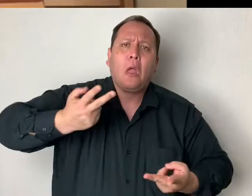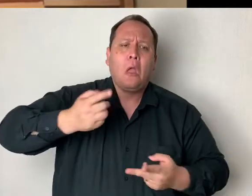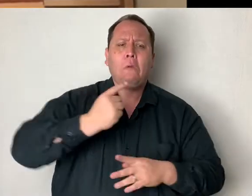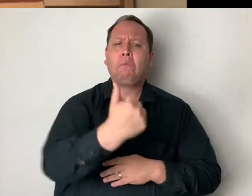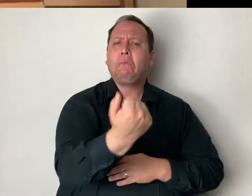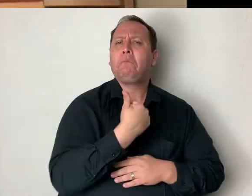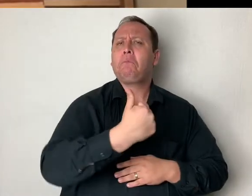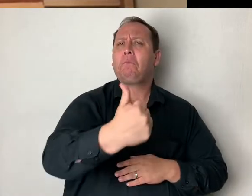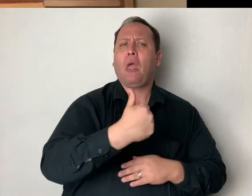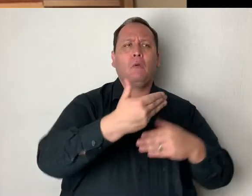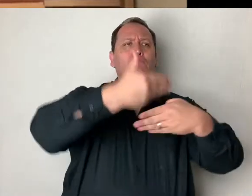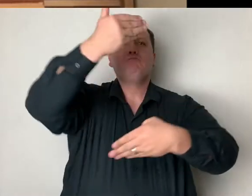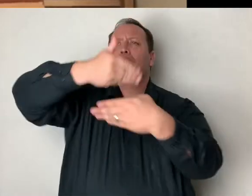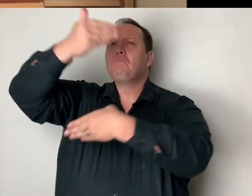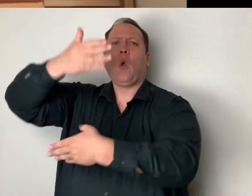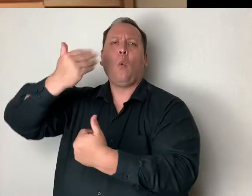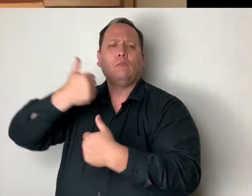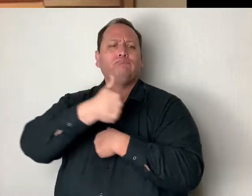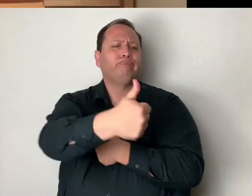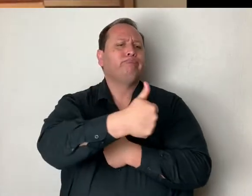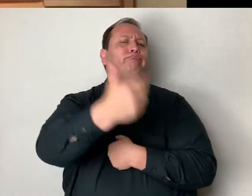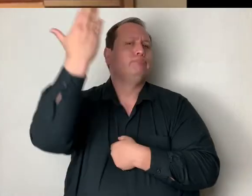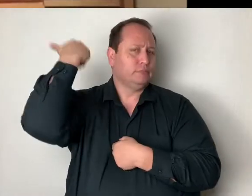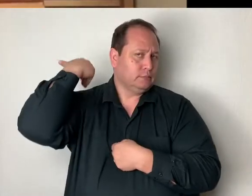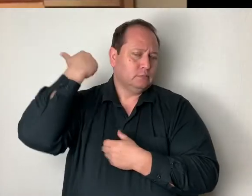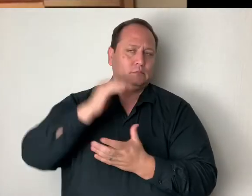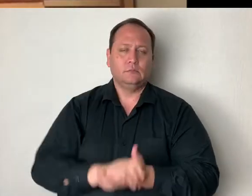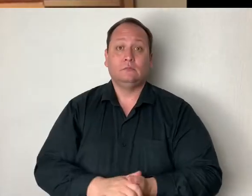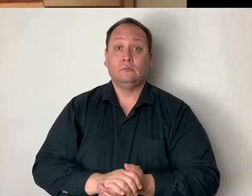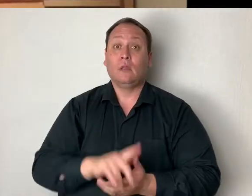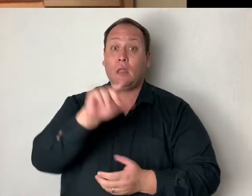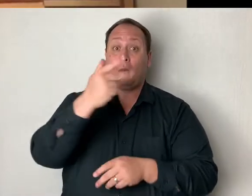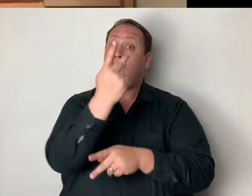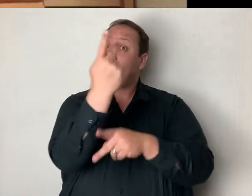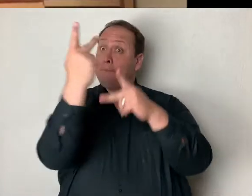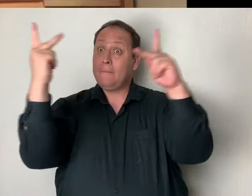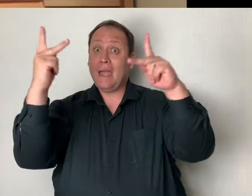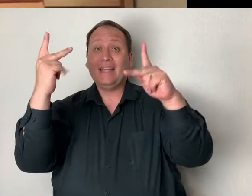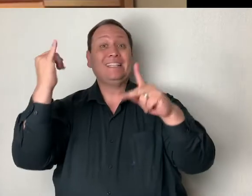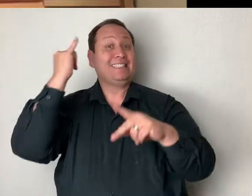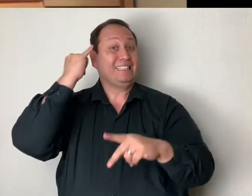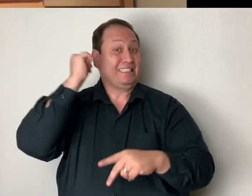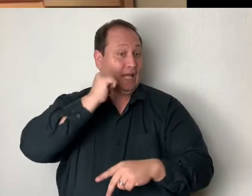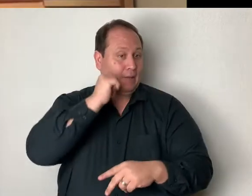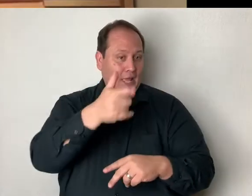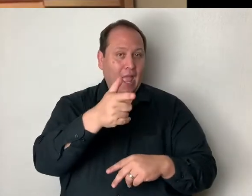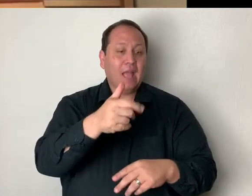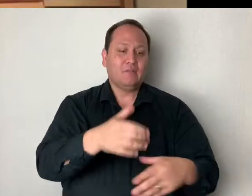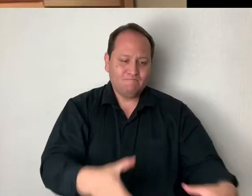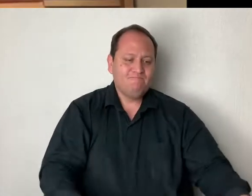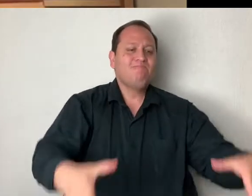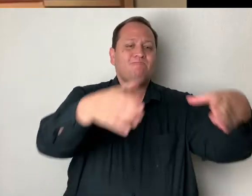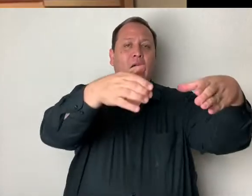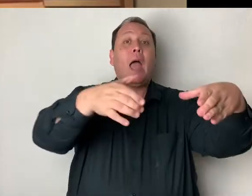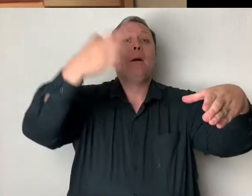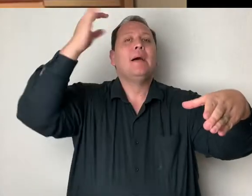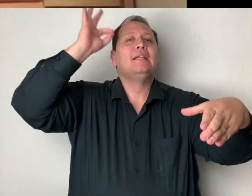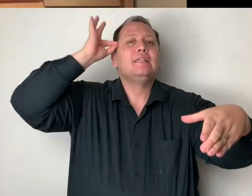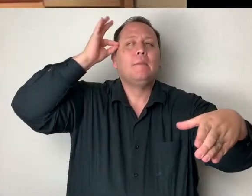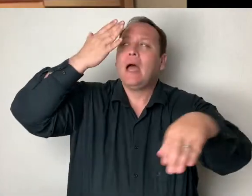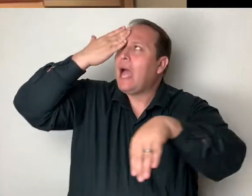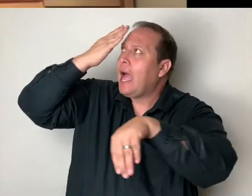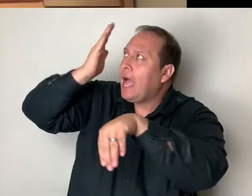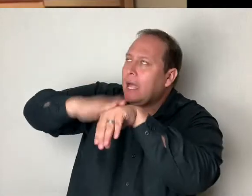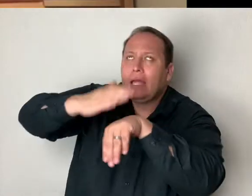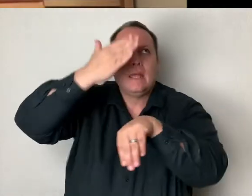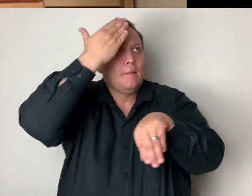kind. And the park was always intended, and the monument was always intended to serve as a reminder of the friendship between